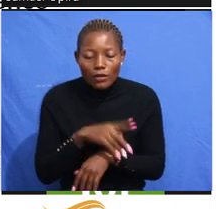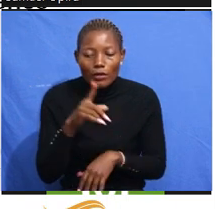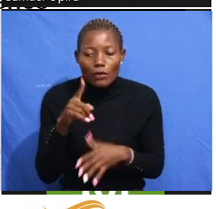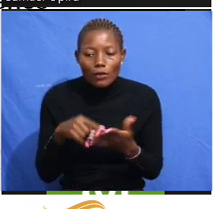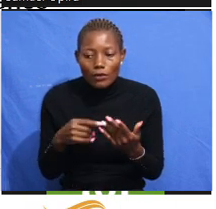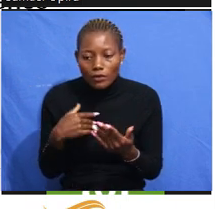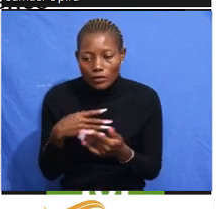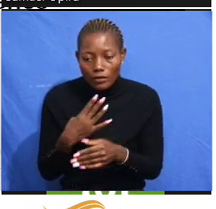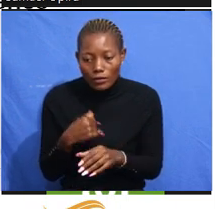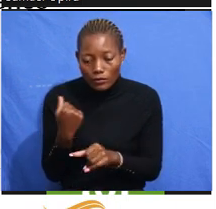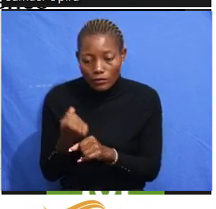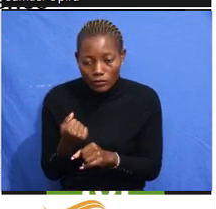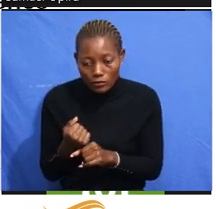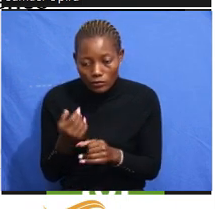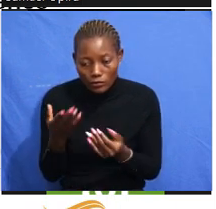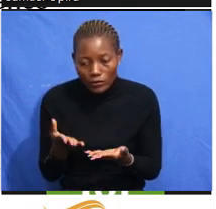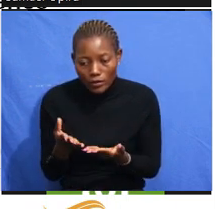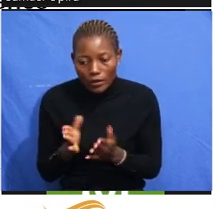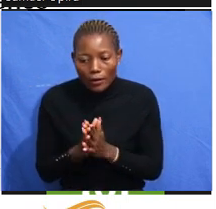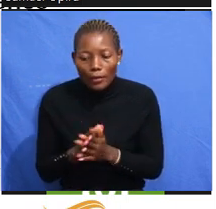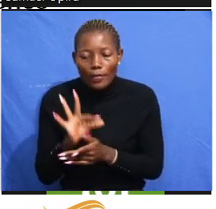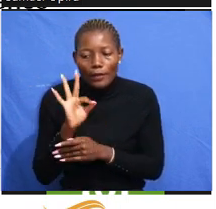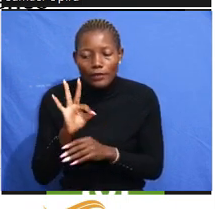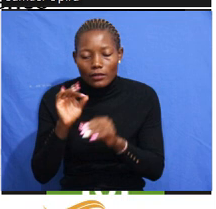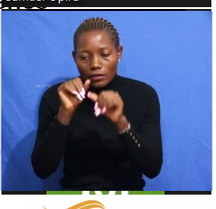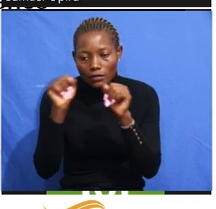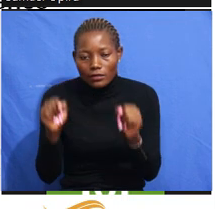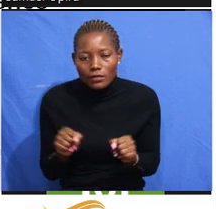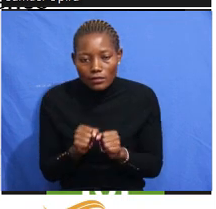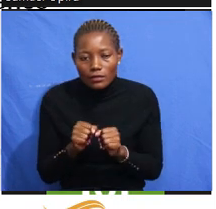here is that the three systems